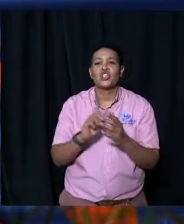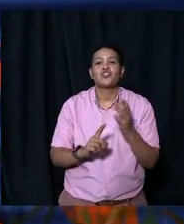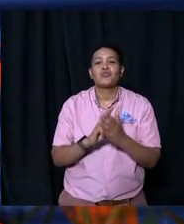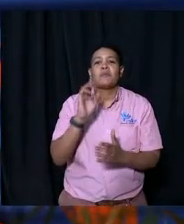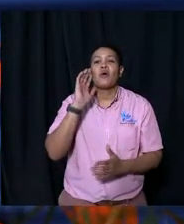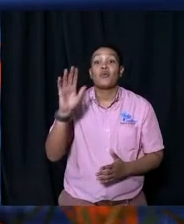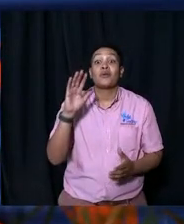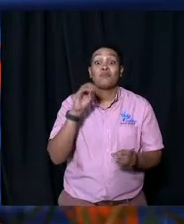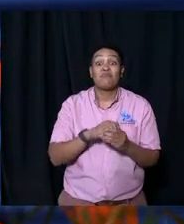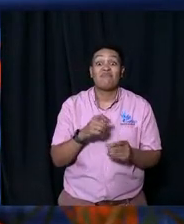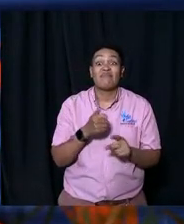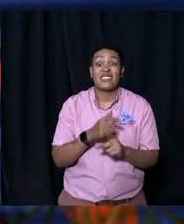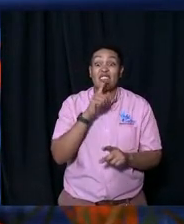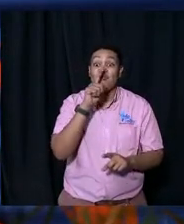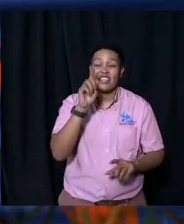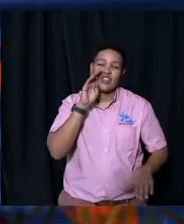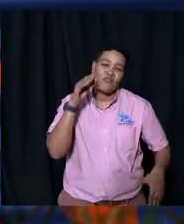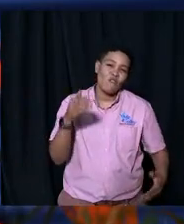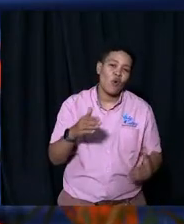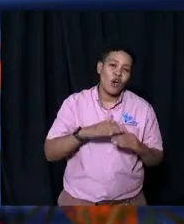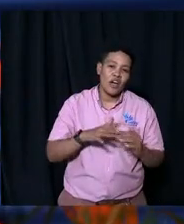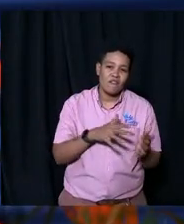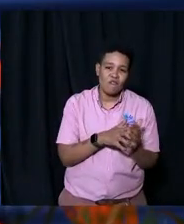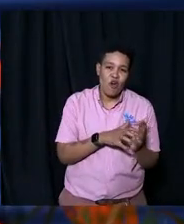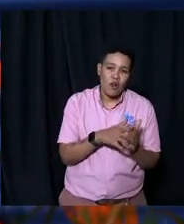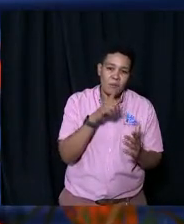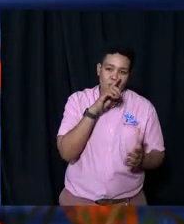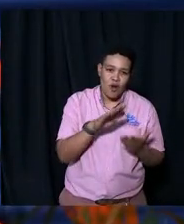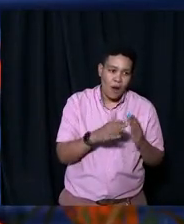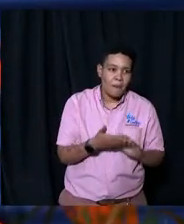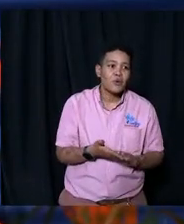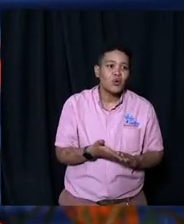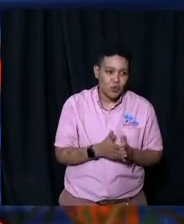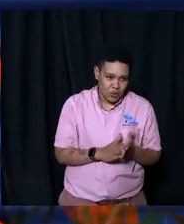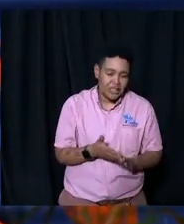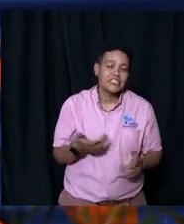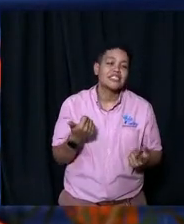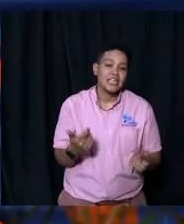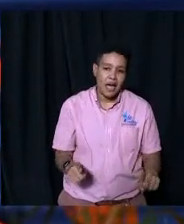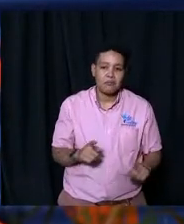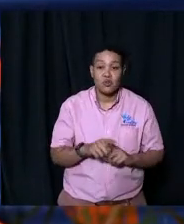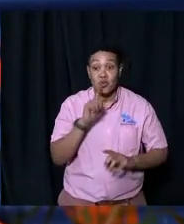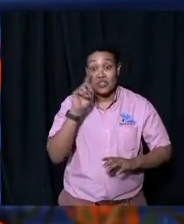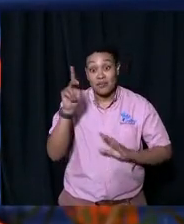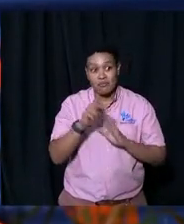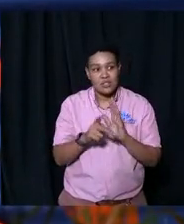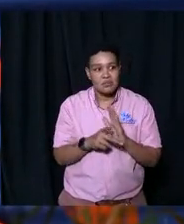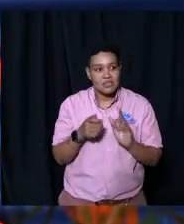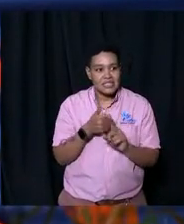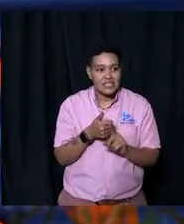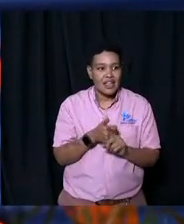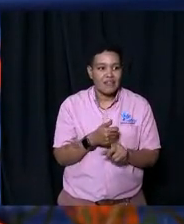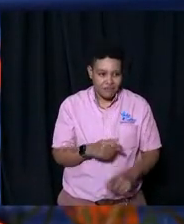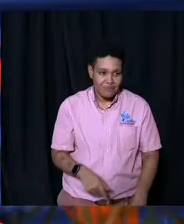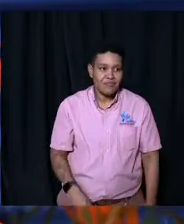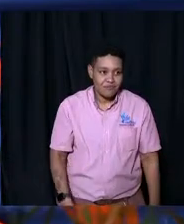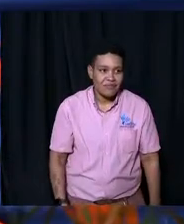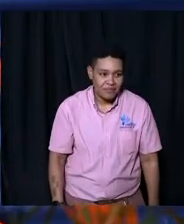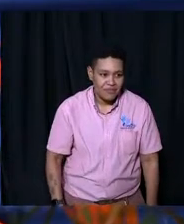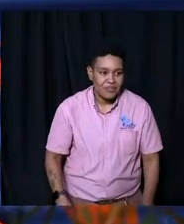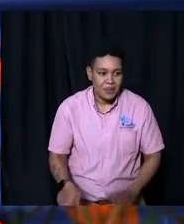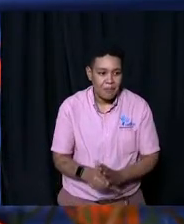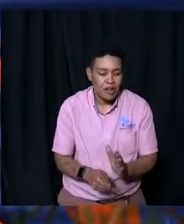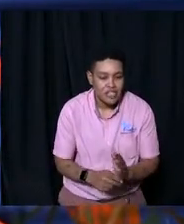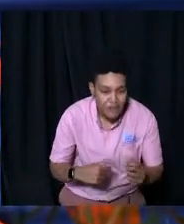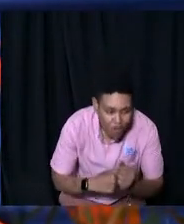we put that in really to focus on vulnerable communities. So it is a principle that underpins the entire